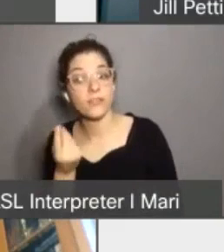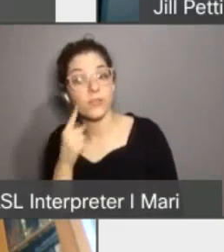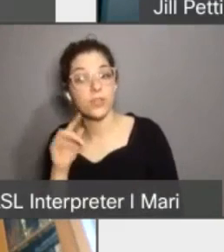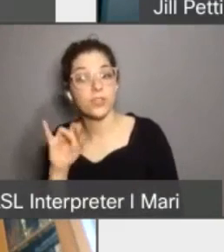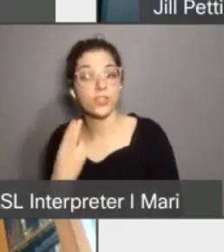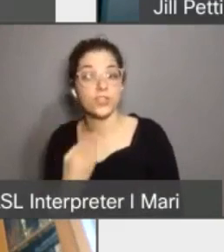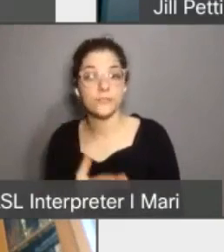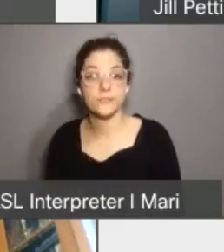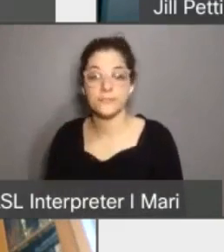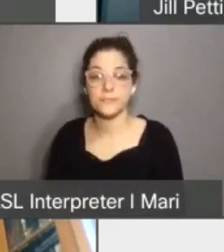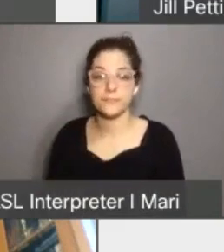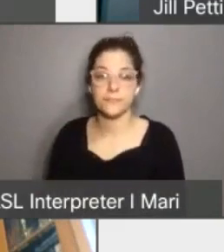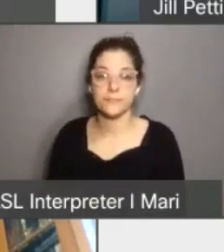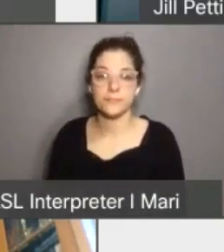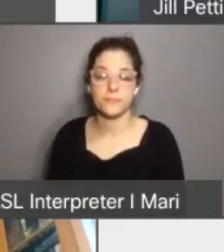Josh?